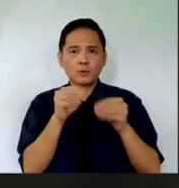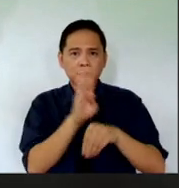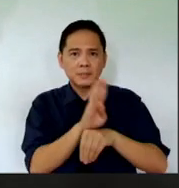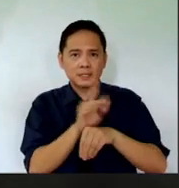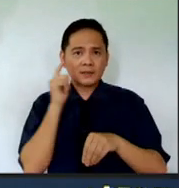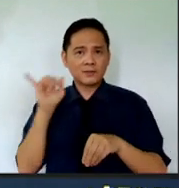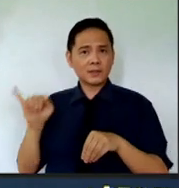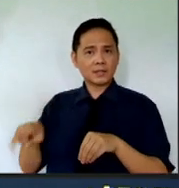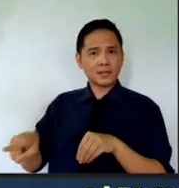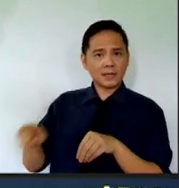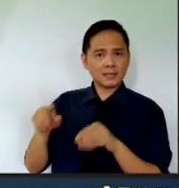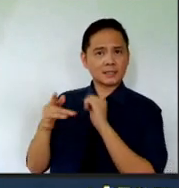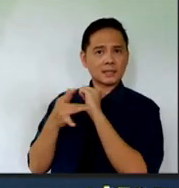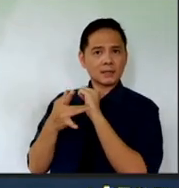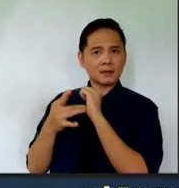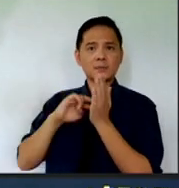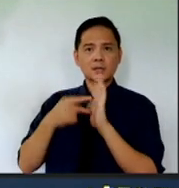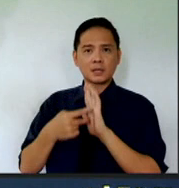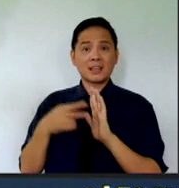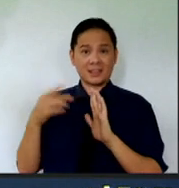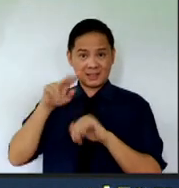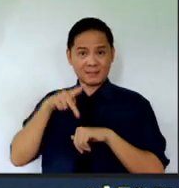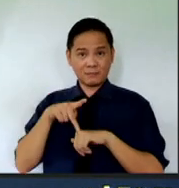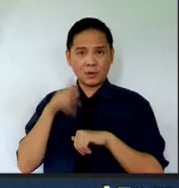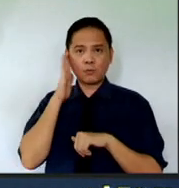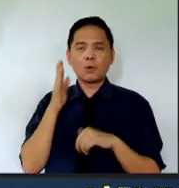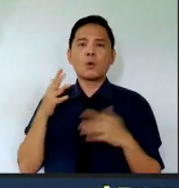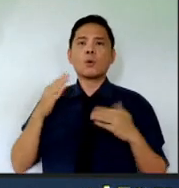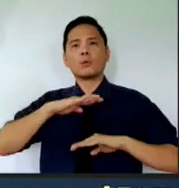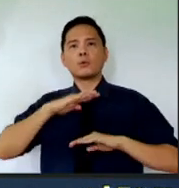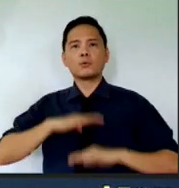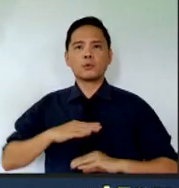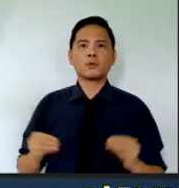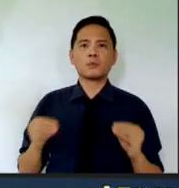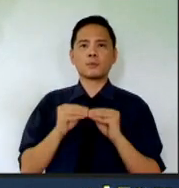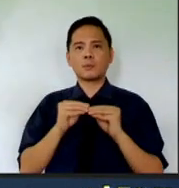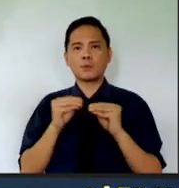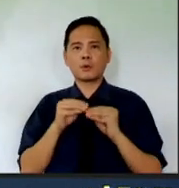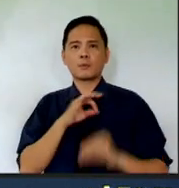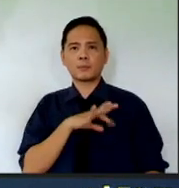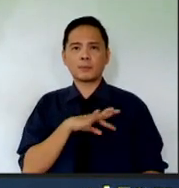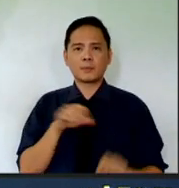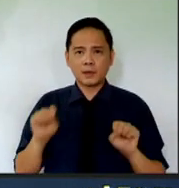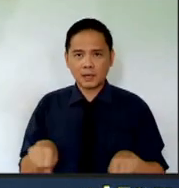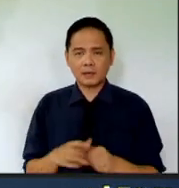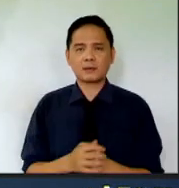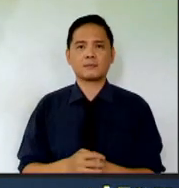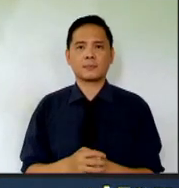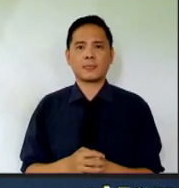country. By promoting this industry, we'll be able to create not just more jobs, but